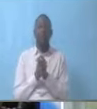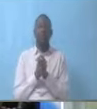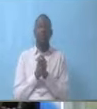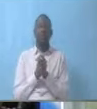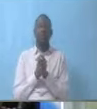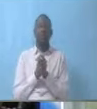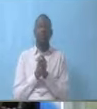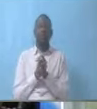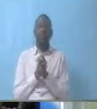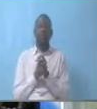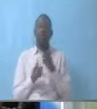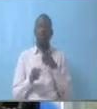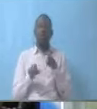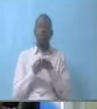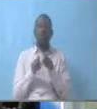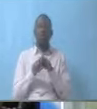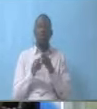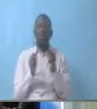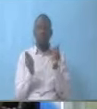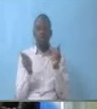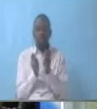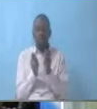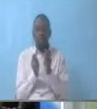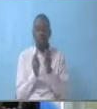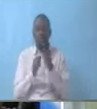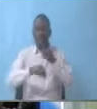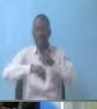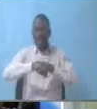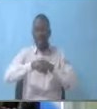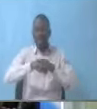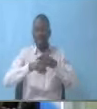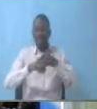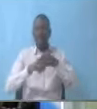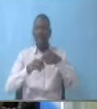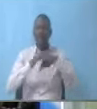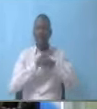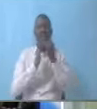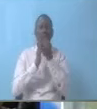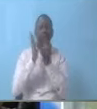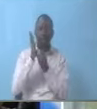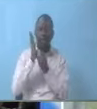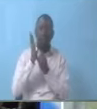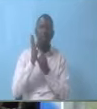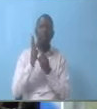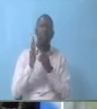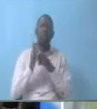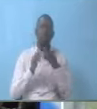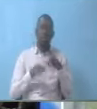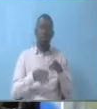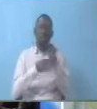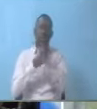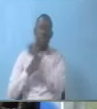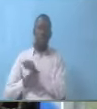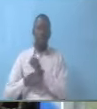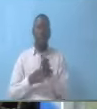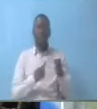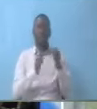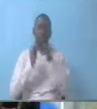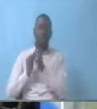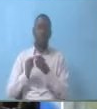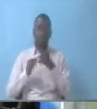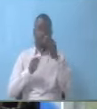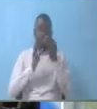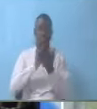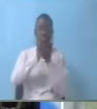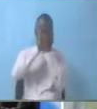within a short period of time during investigations or taken before a judge to judicially sanction your detention. That